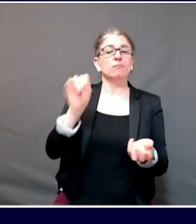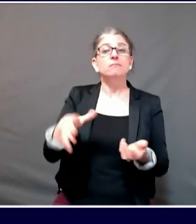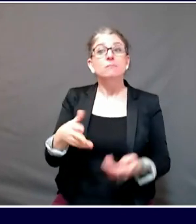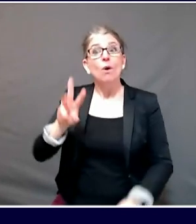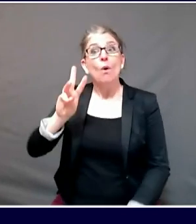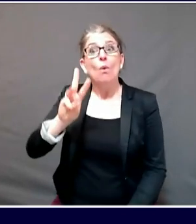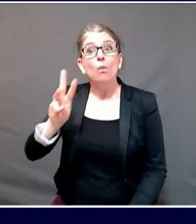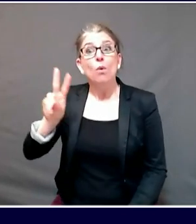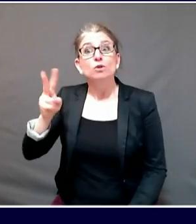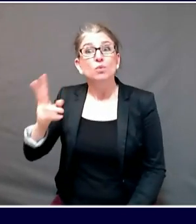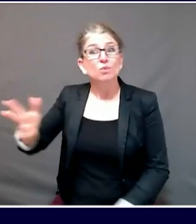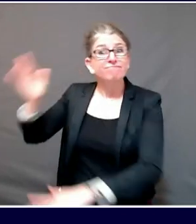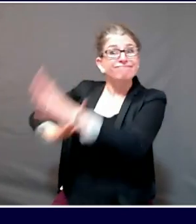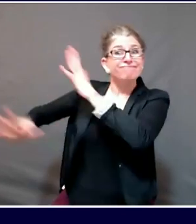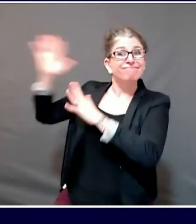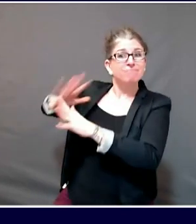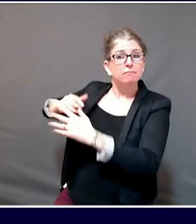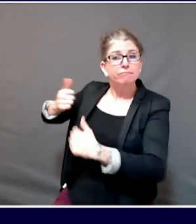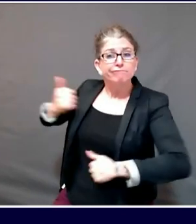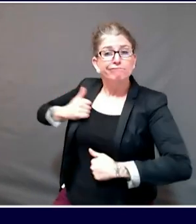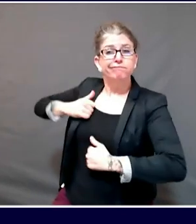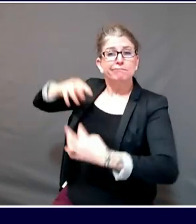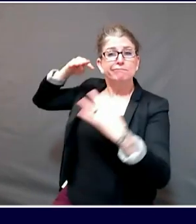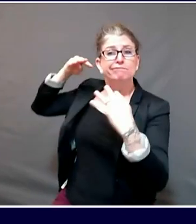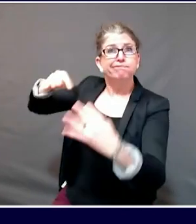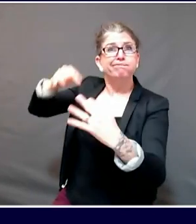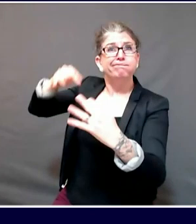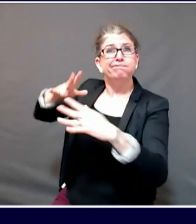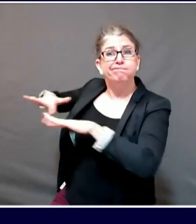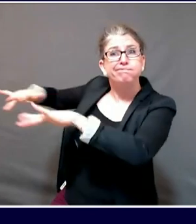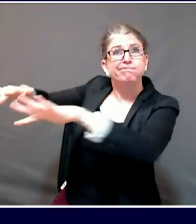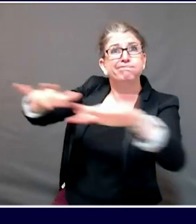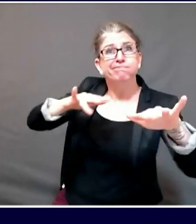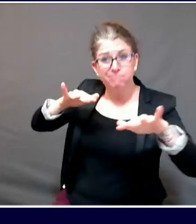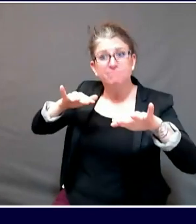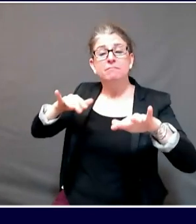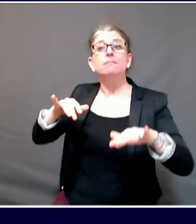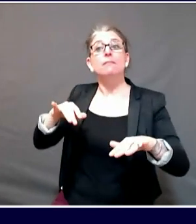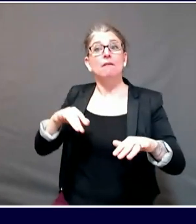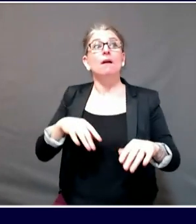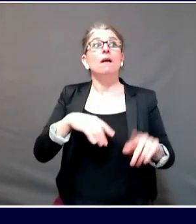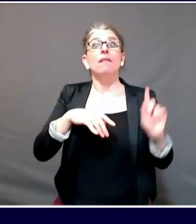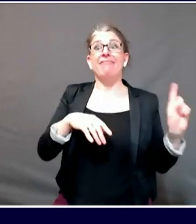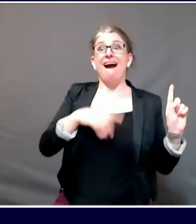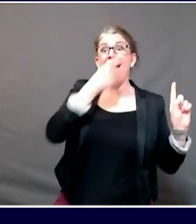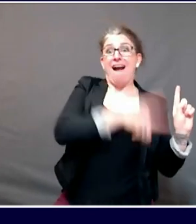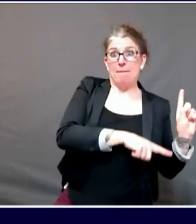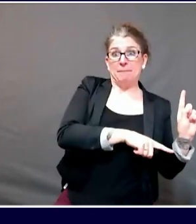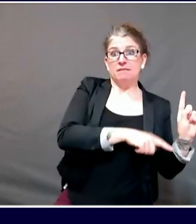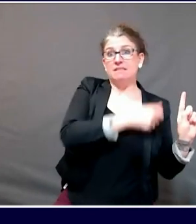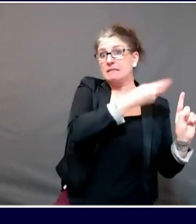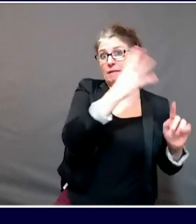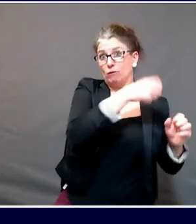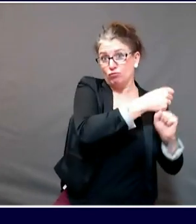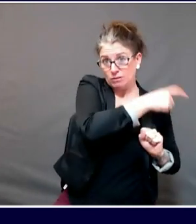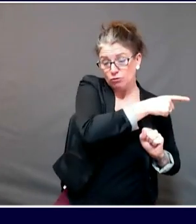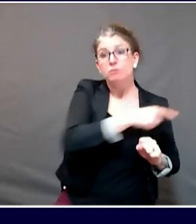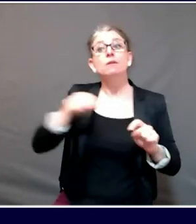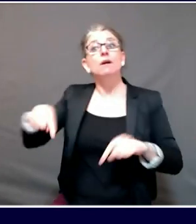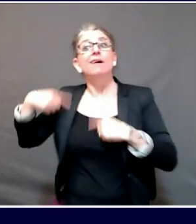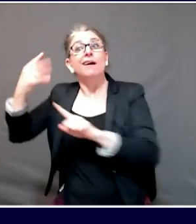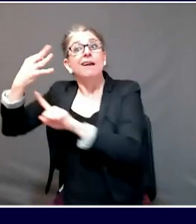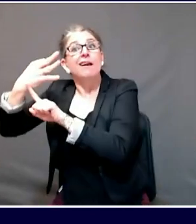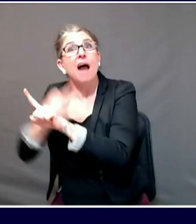300,000 people today, compared with about 291,000 American World War II battle